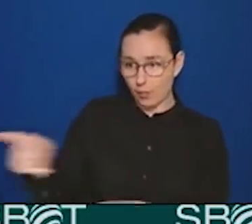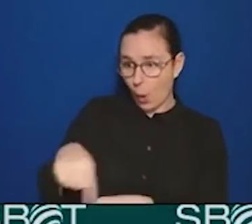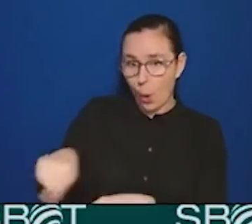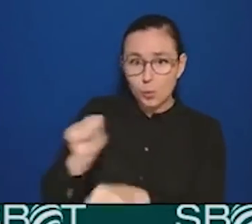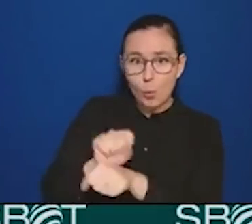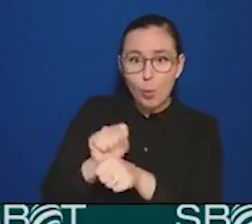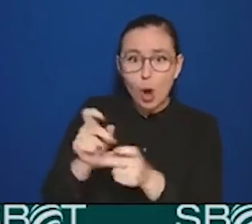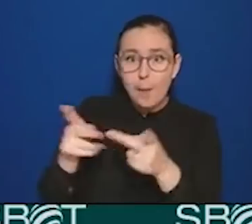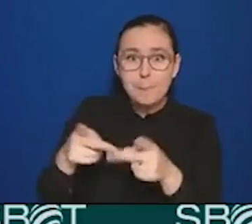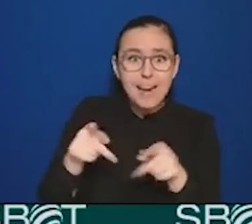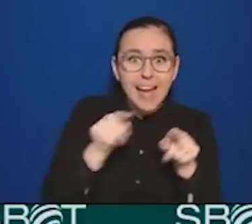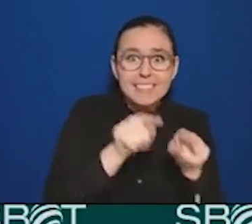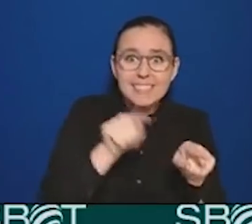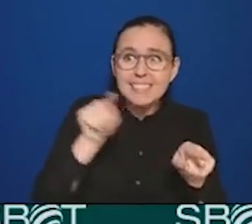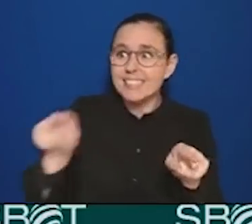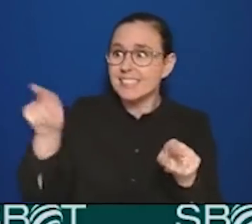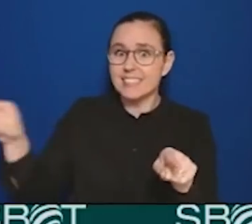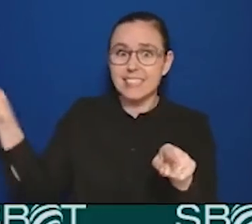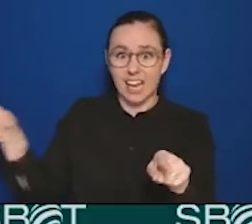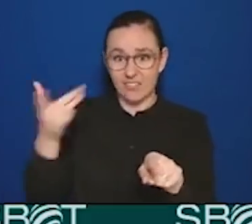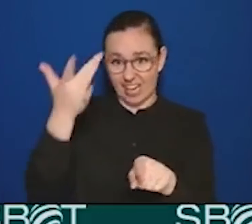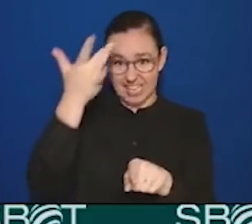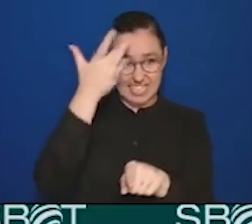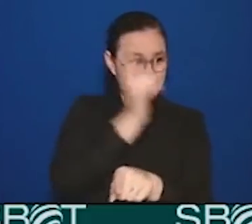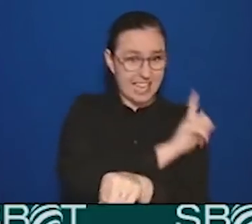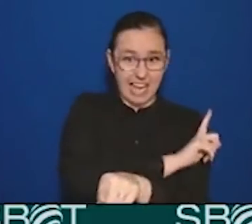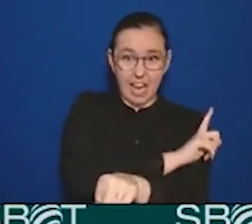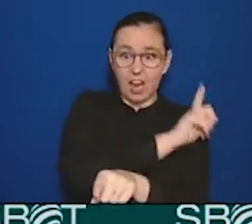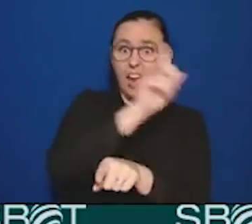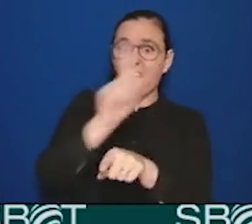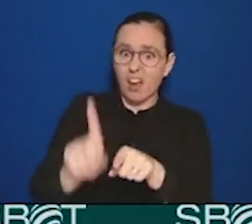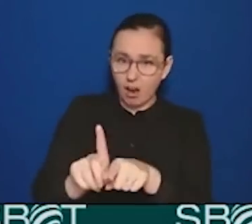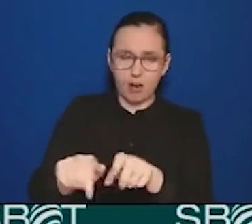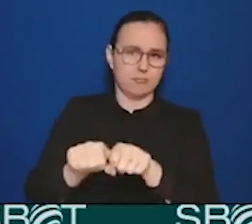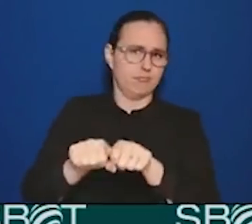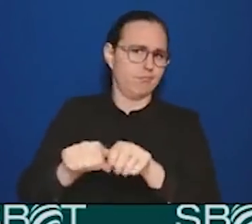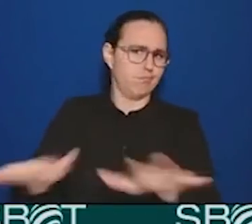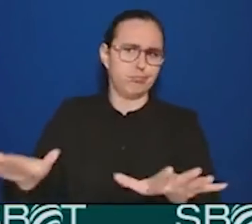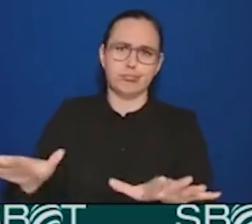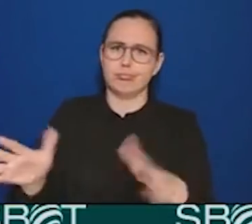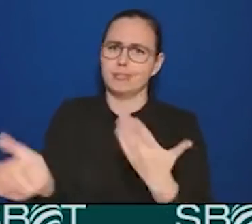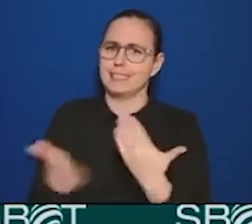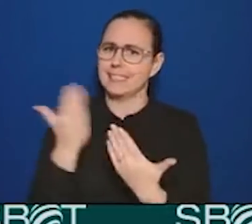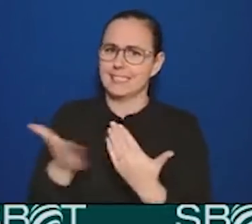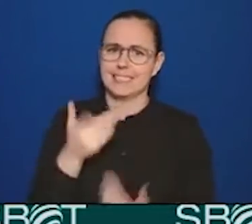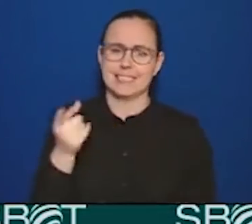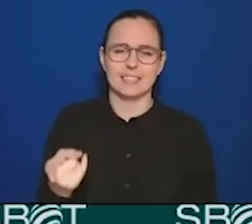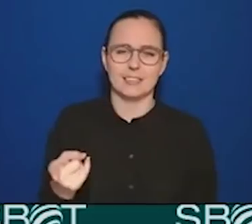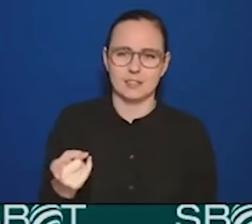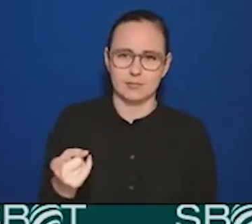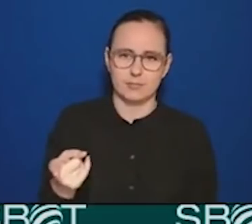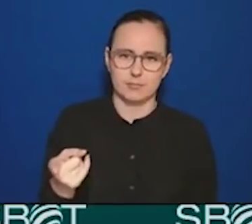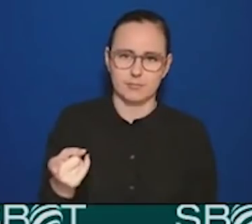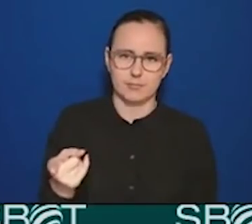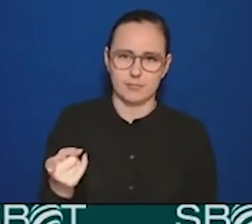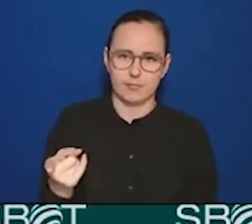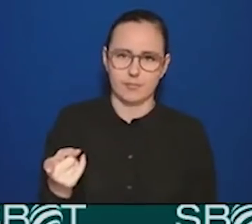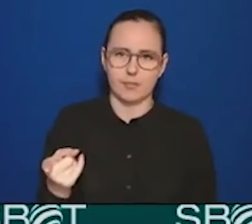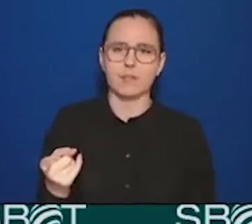of viruses unless all the right precautions are taken. The most important